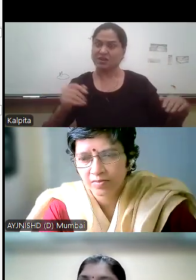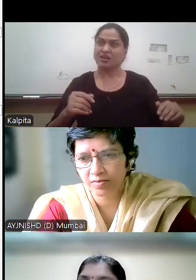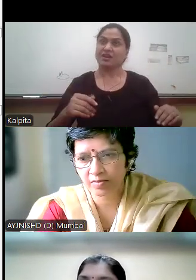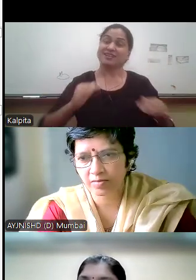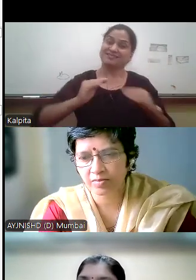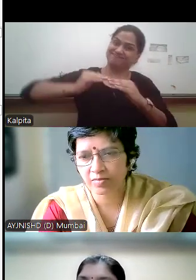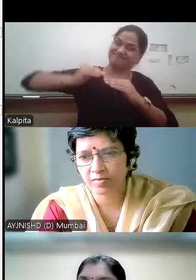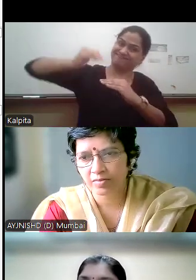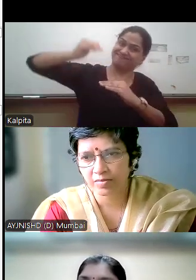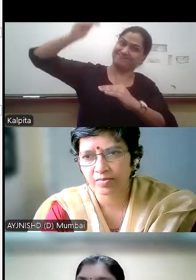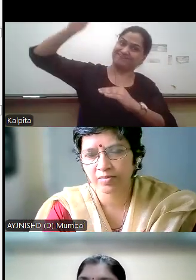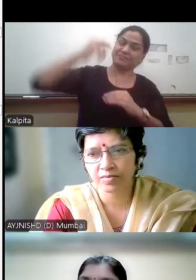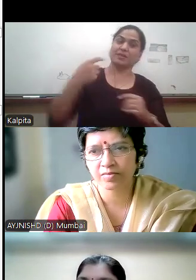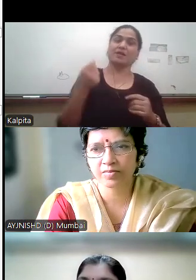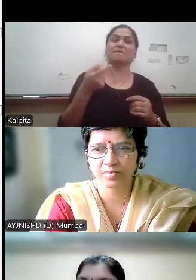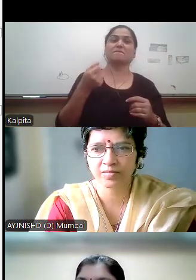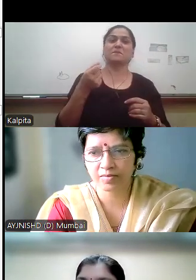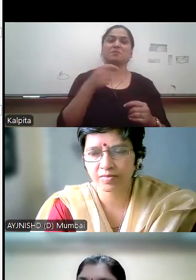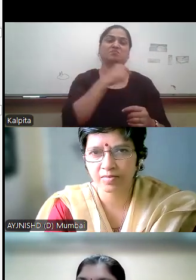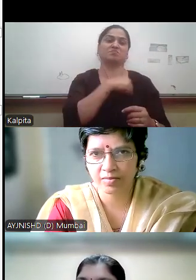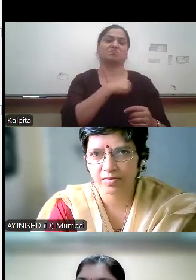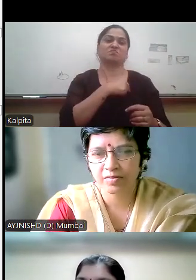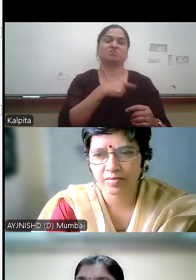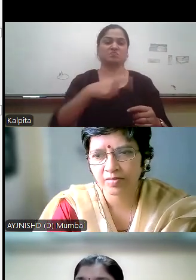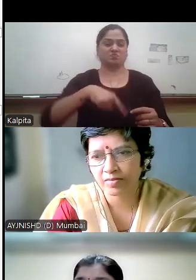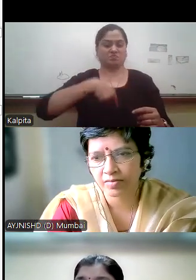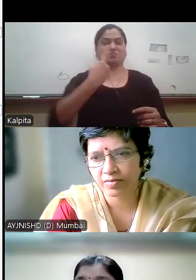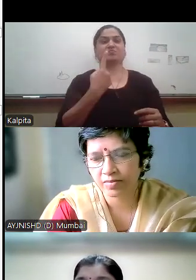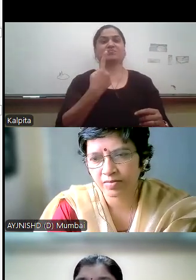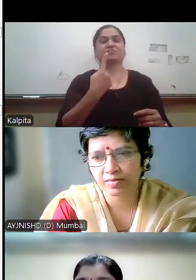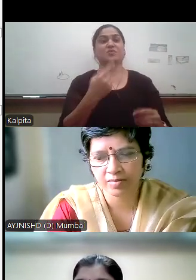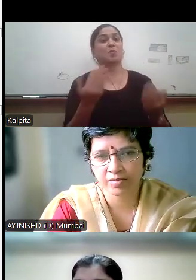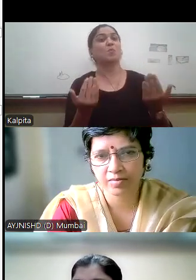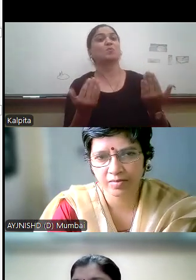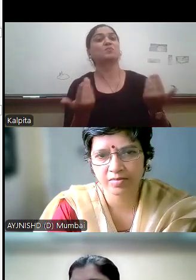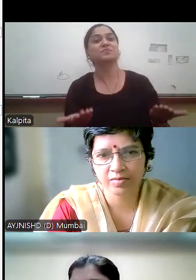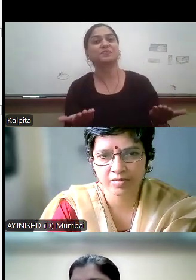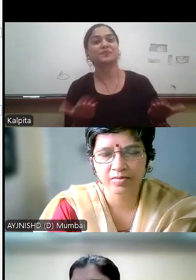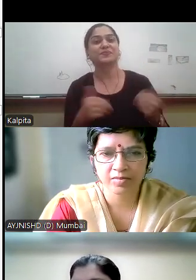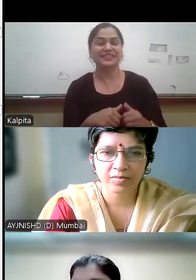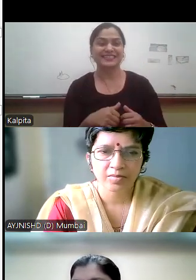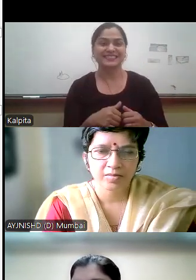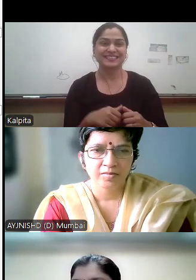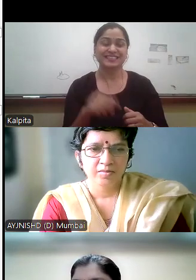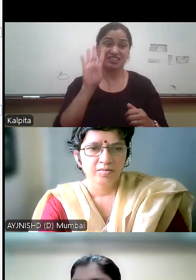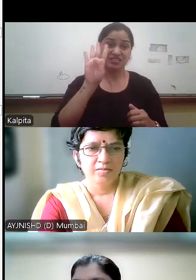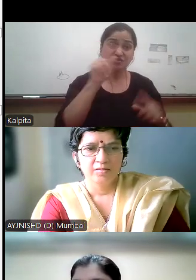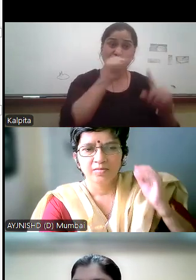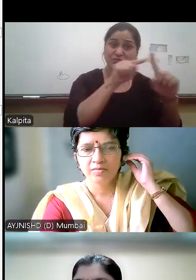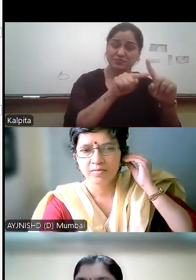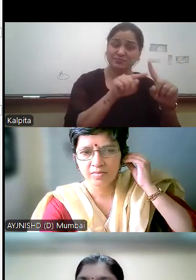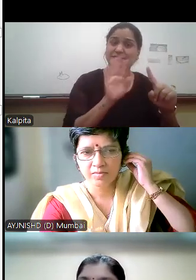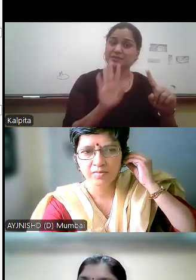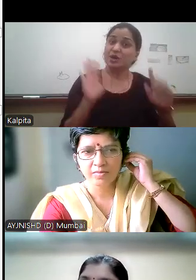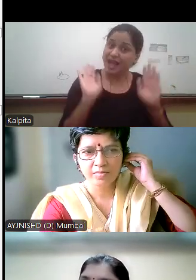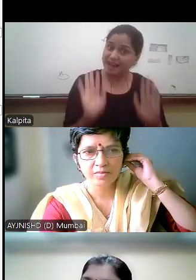So we need to carry out that pre-vocational screening, understanding, and guide them that there are 4% job reservation as per the government